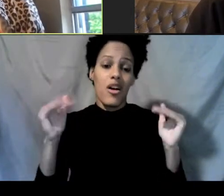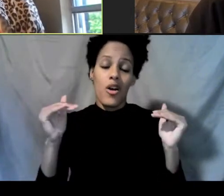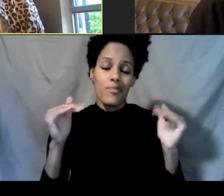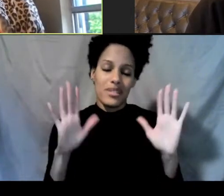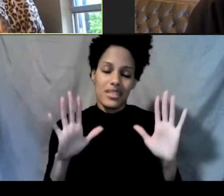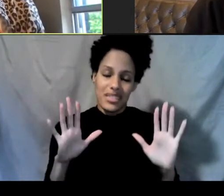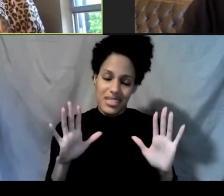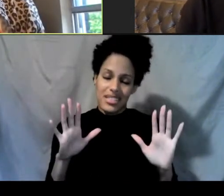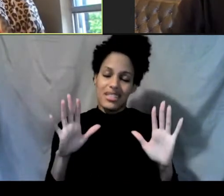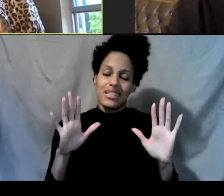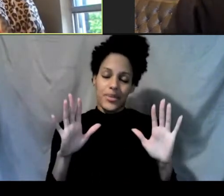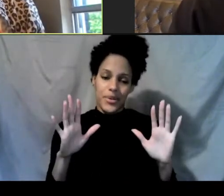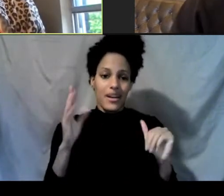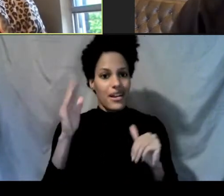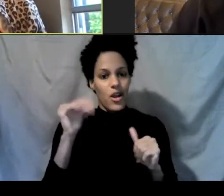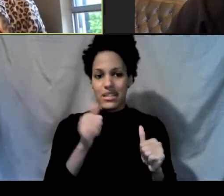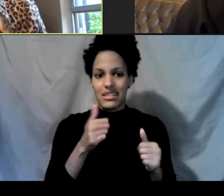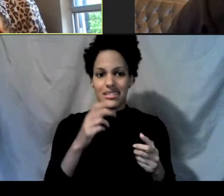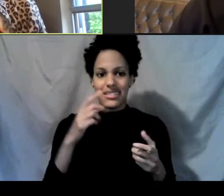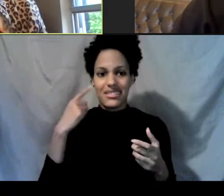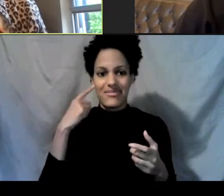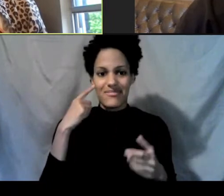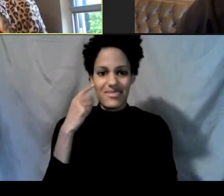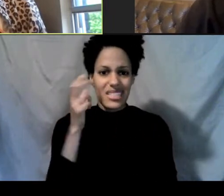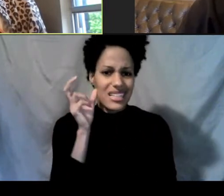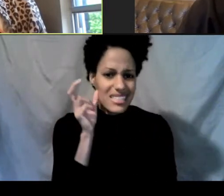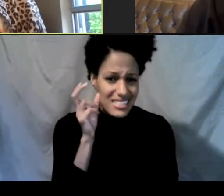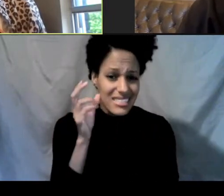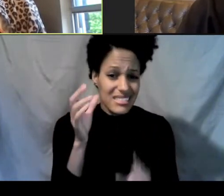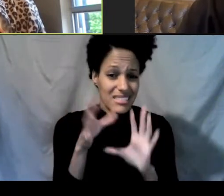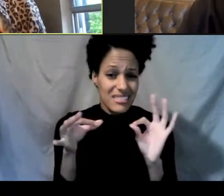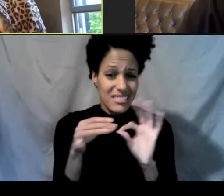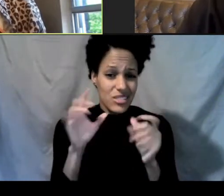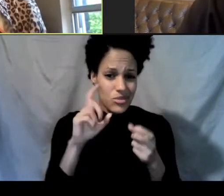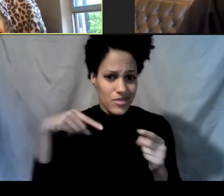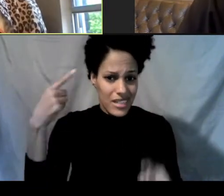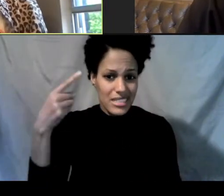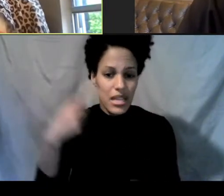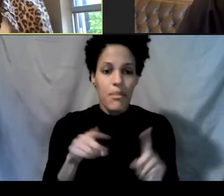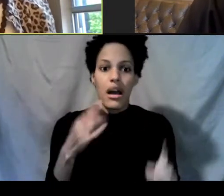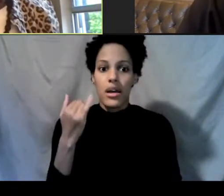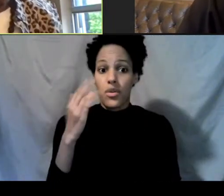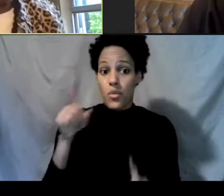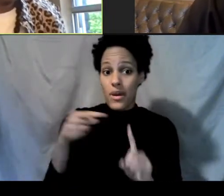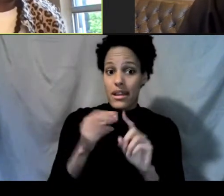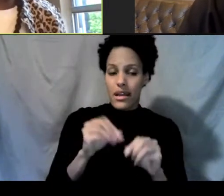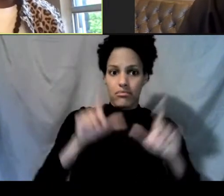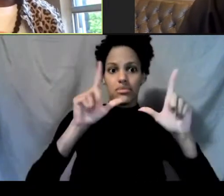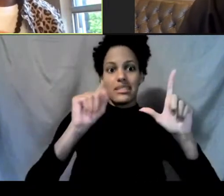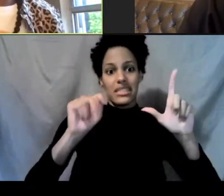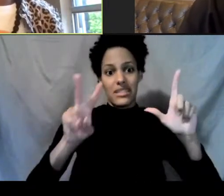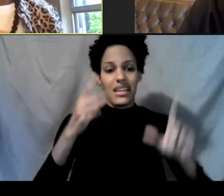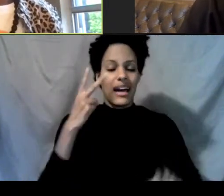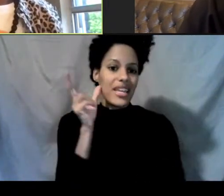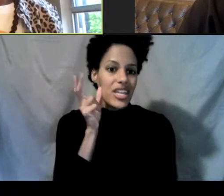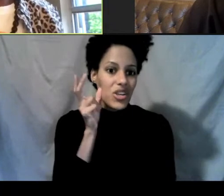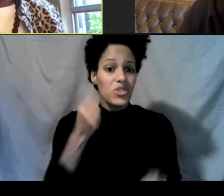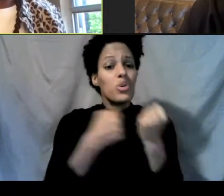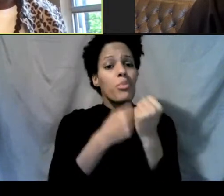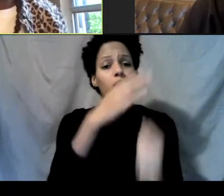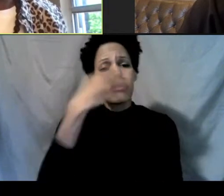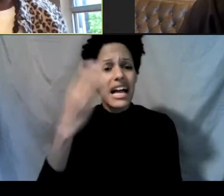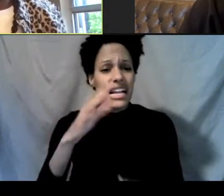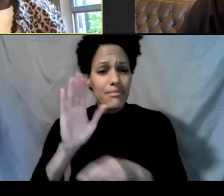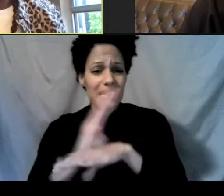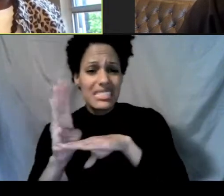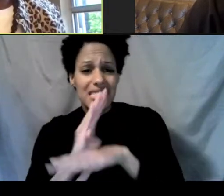it sounds crazy when I say it. The context, every time I turn on TV, I hear support Black businesses. So all my Black and